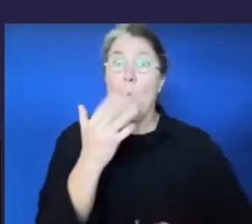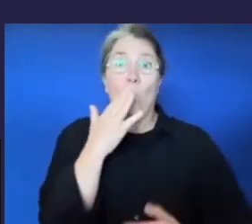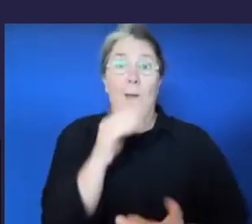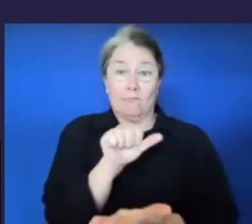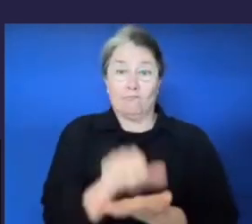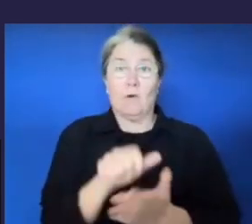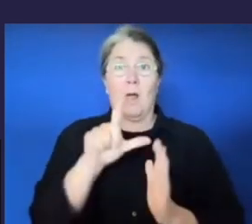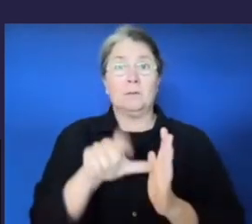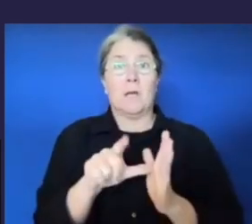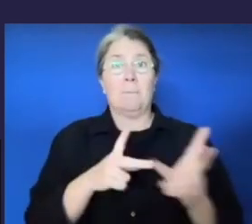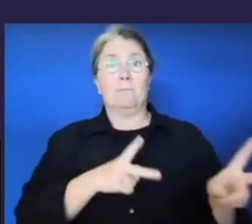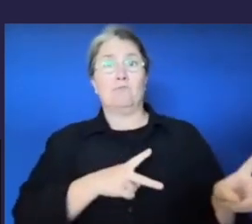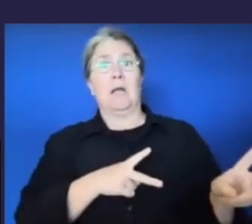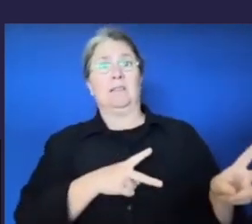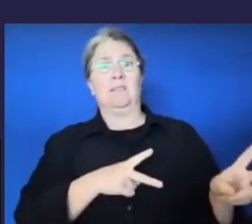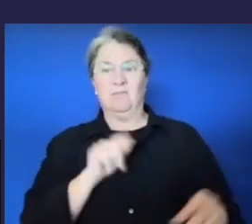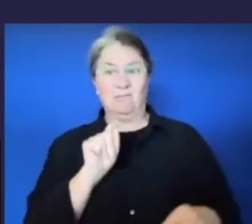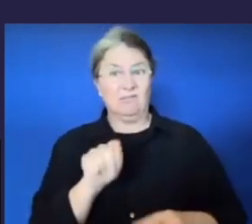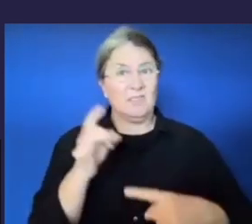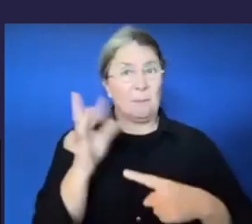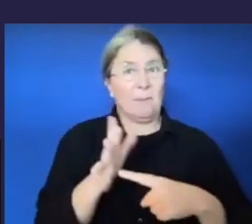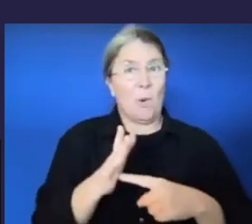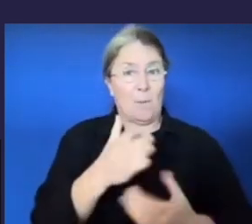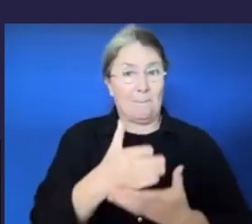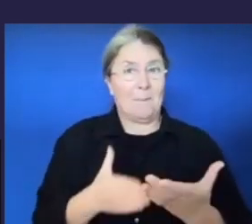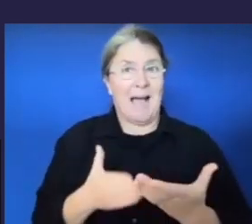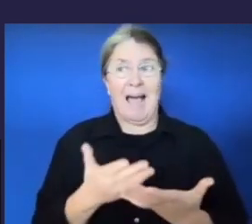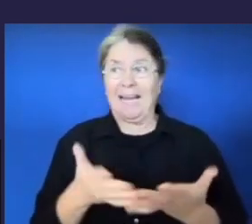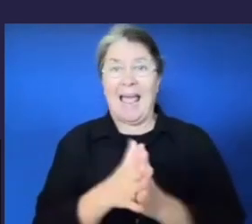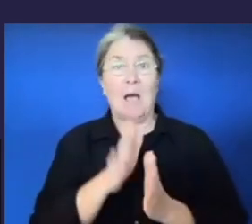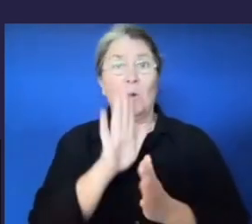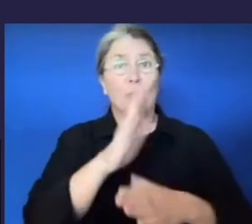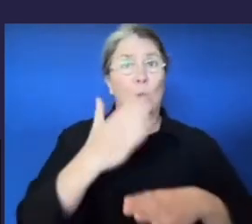important consideration for how others view you as a coworker.